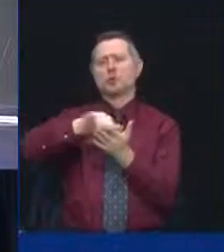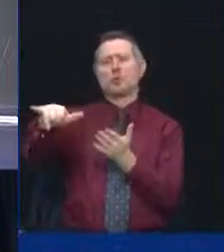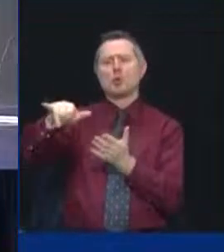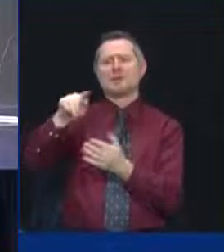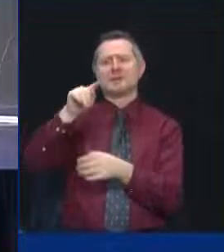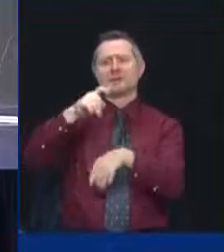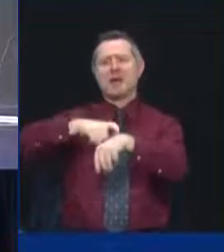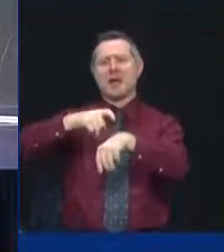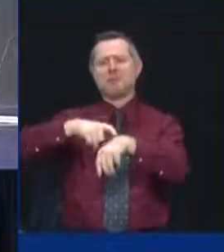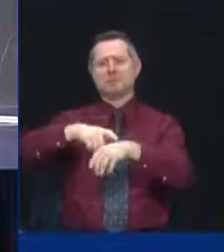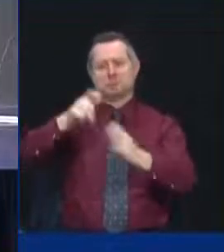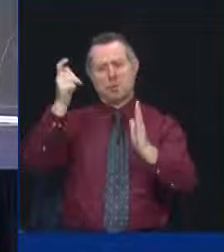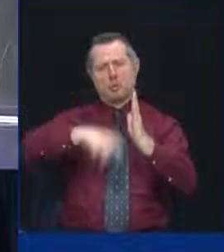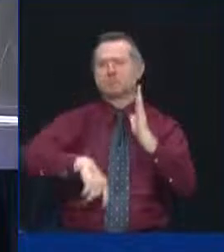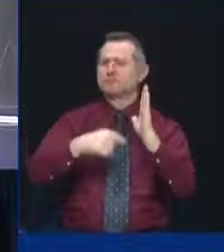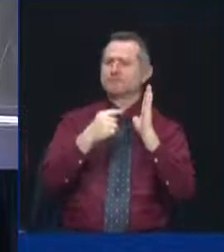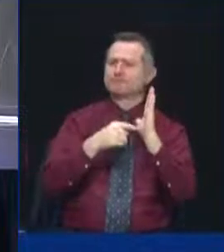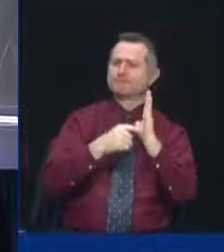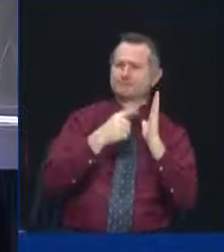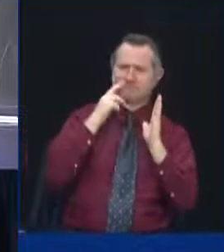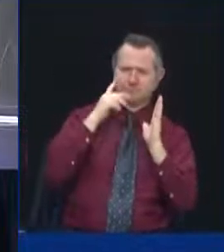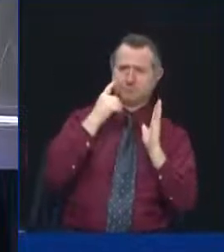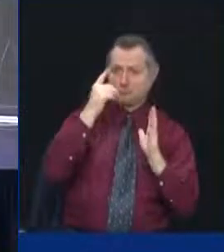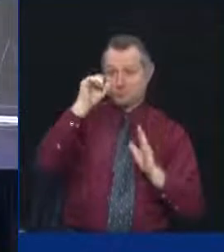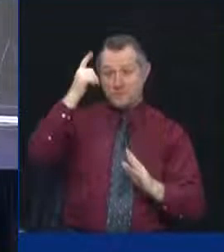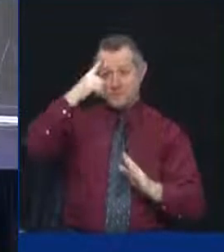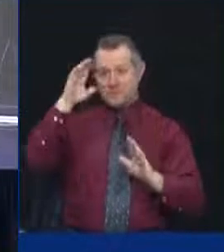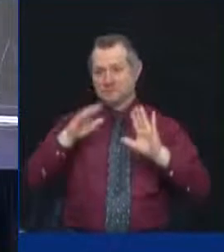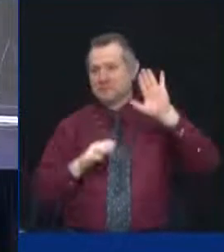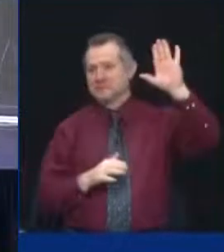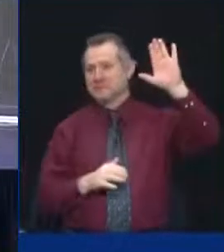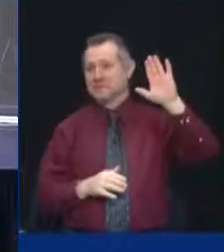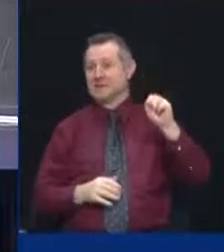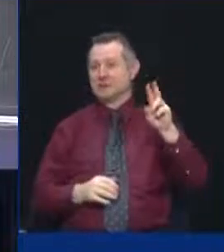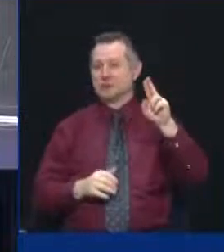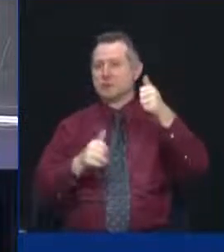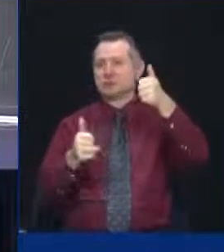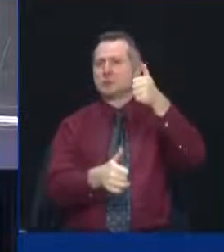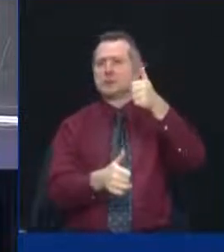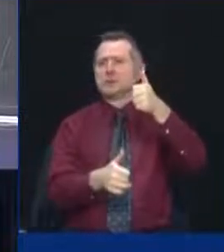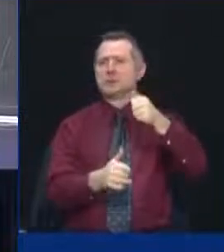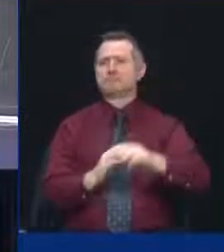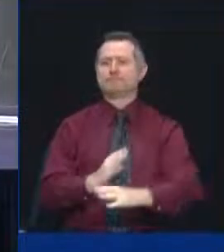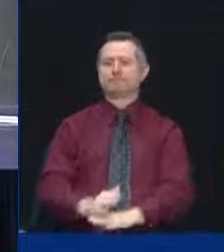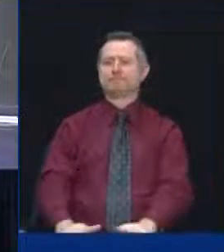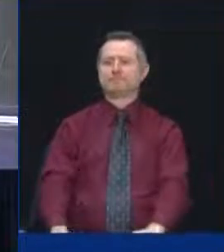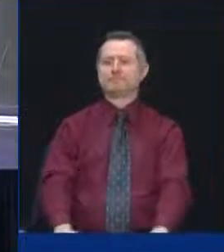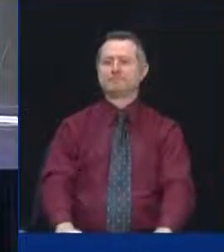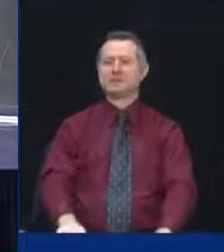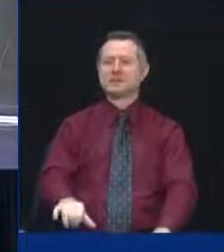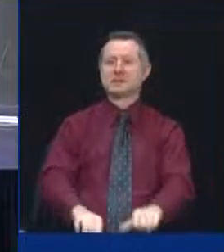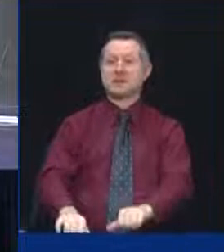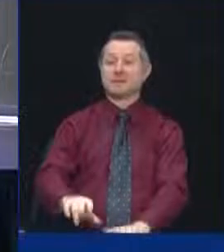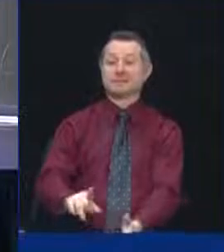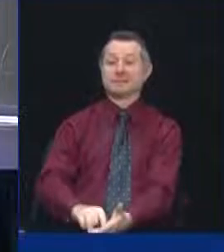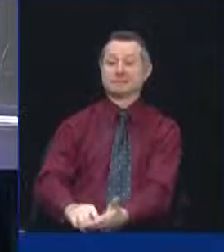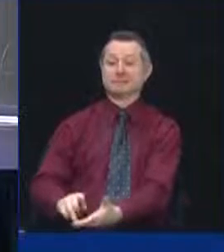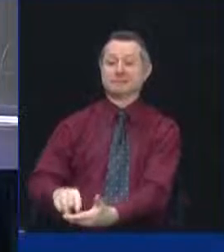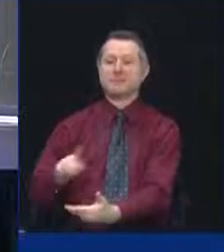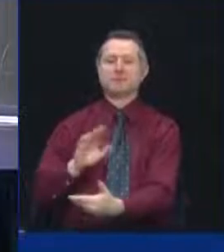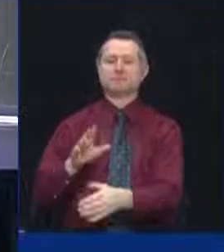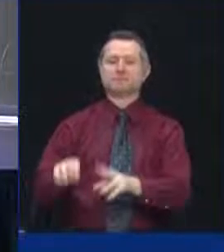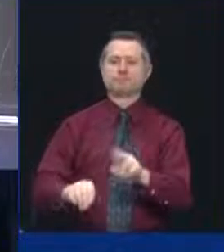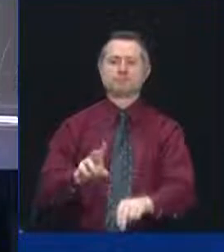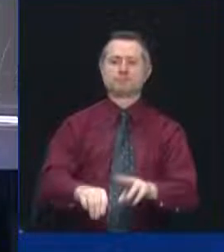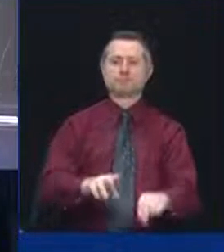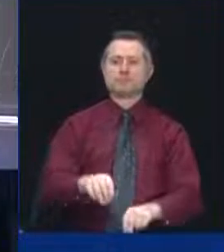It said that the governor's senior aides prevented a scientific paper from publishing. They delayed the release of an audit on those nursing home